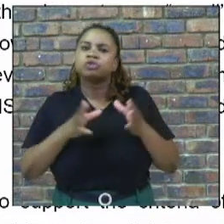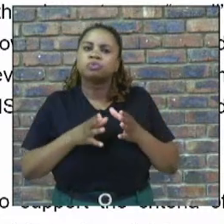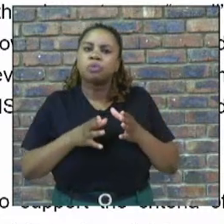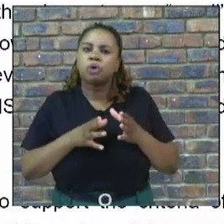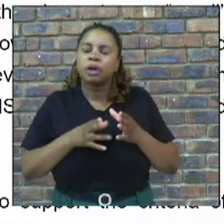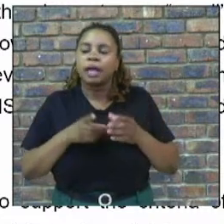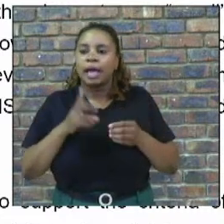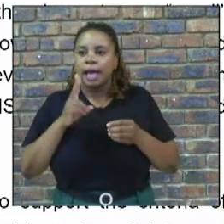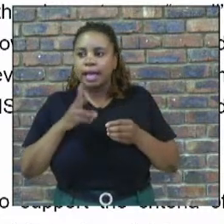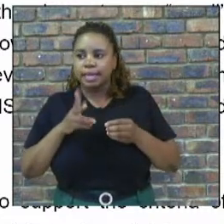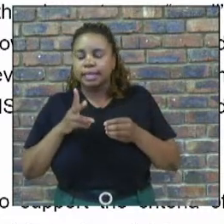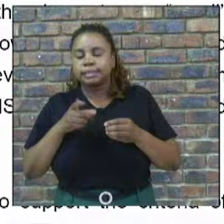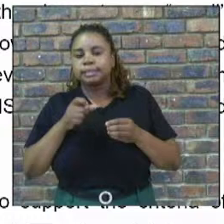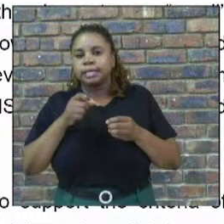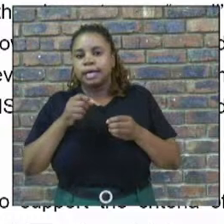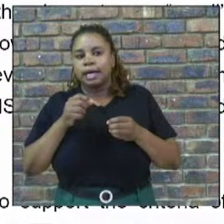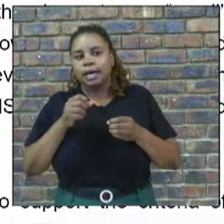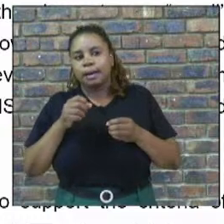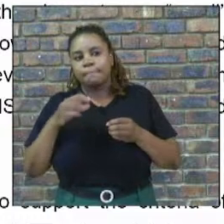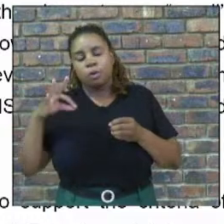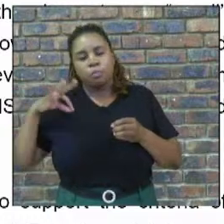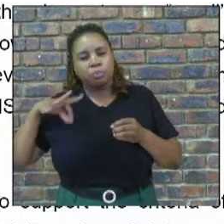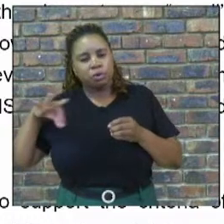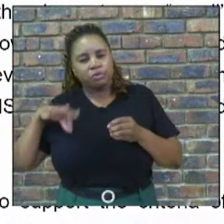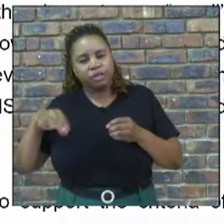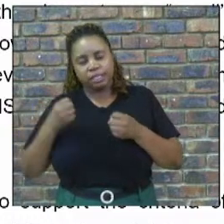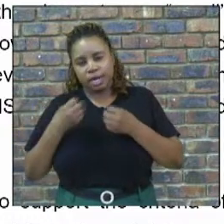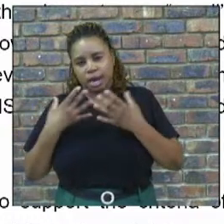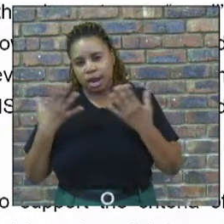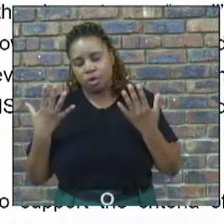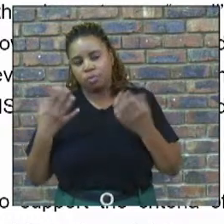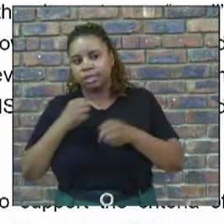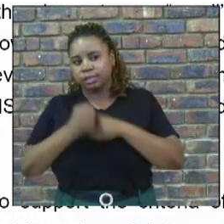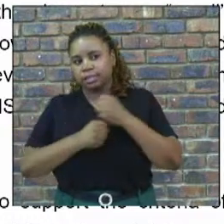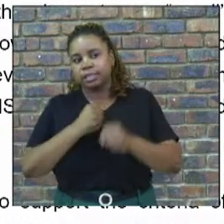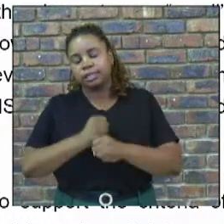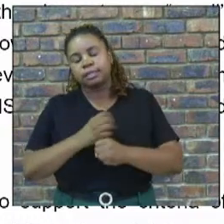different size categories of small enterprises.